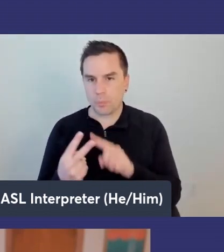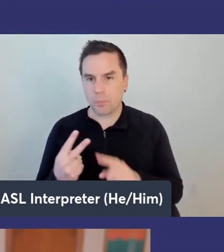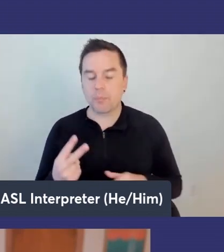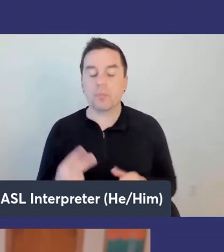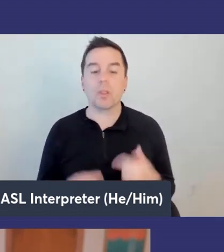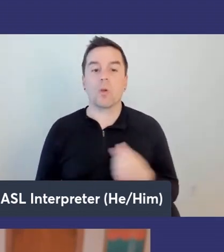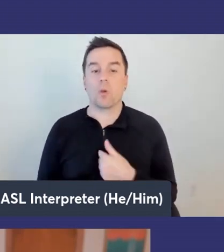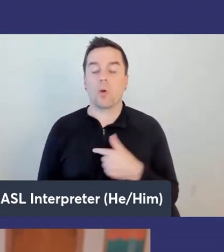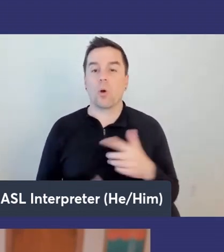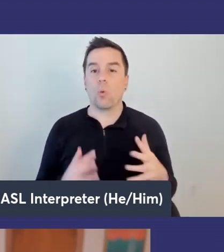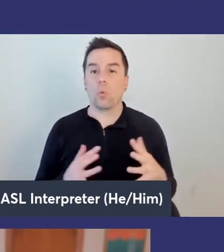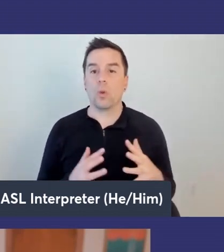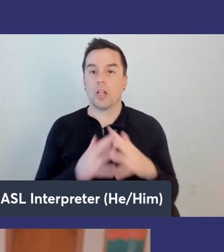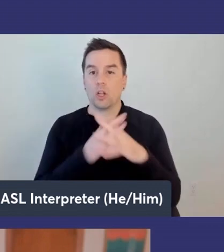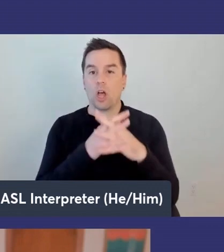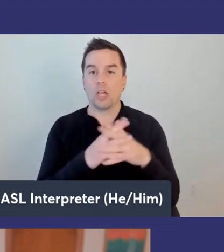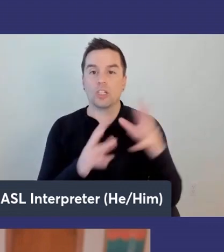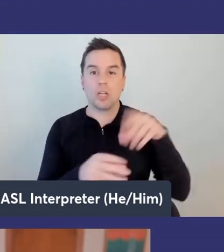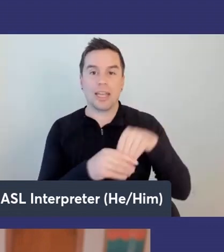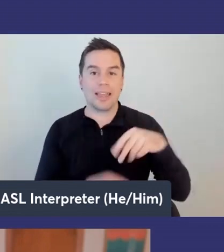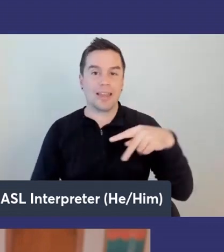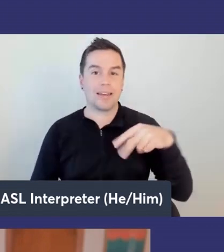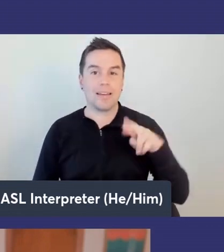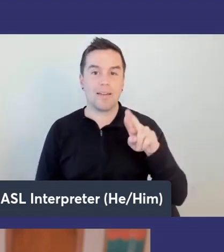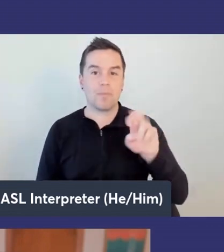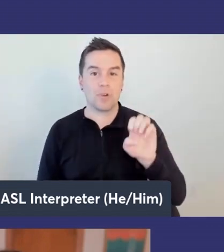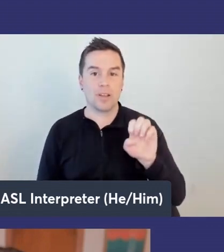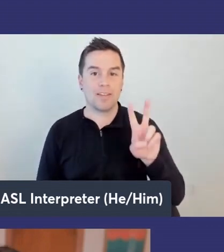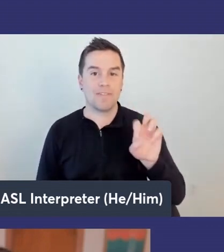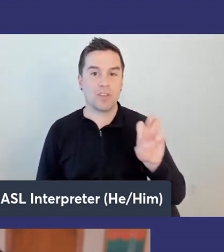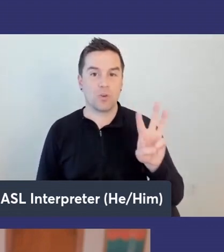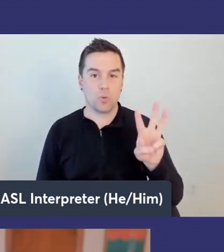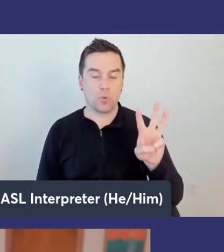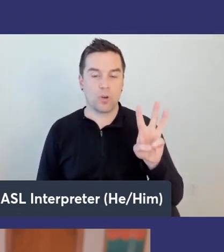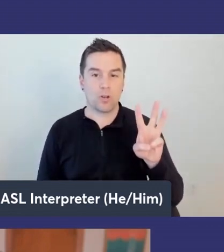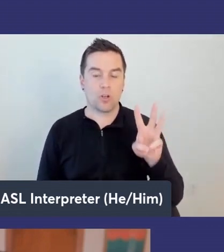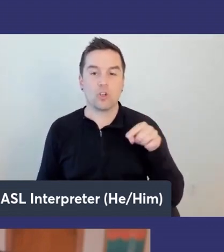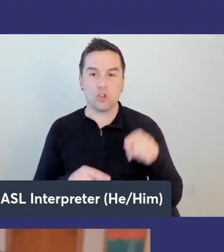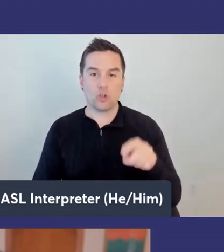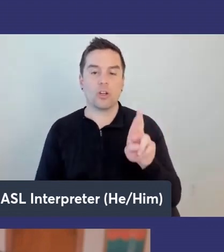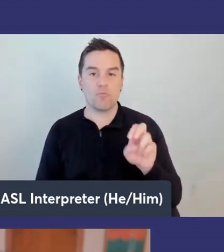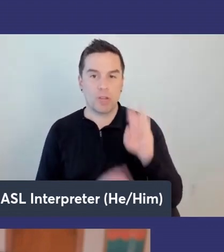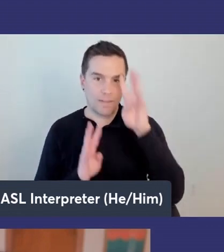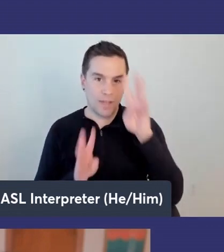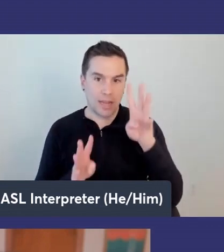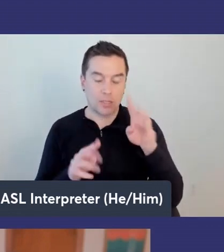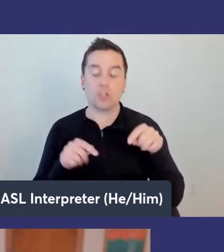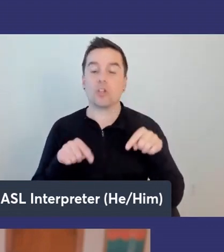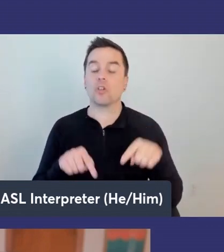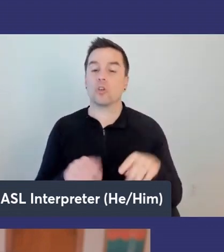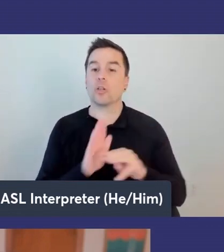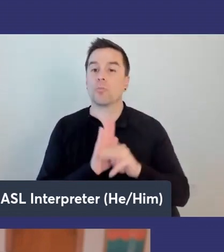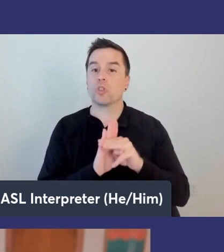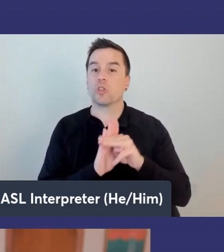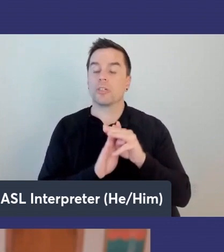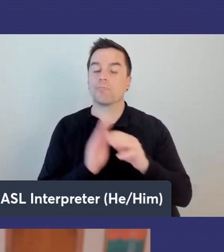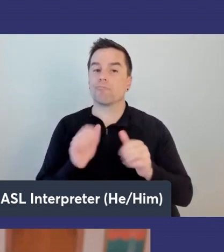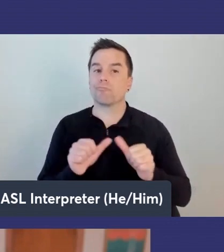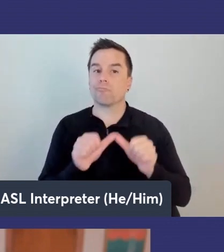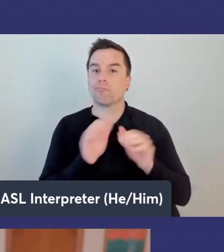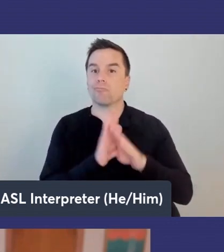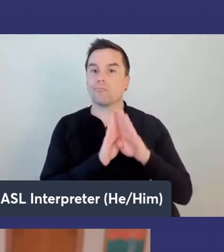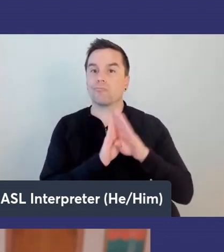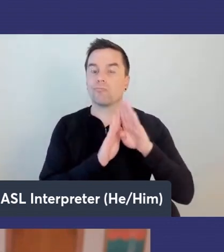in preview. I should have mentioned that up front. So we were a preview launch at reInvent. And as we continue to mature the product, we'll continue to develop out those